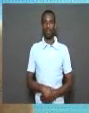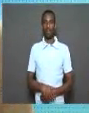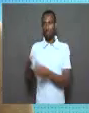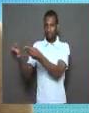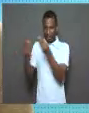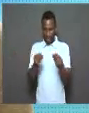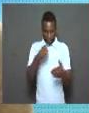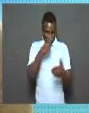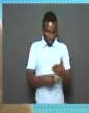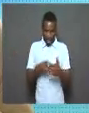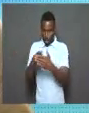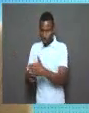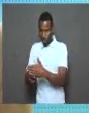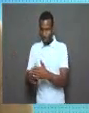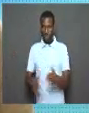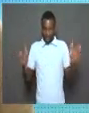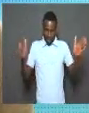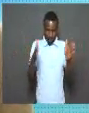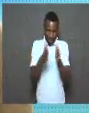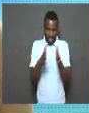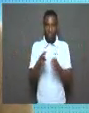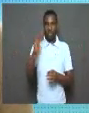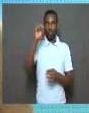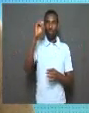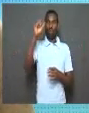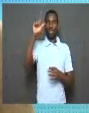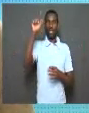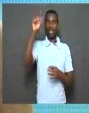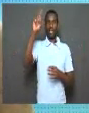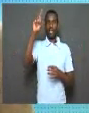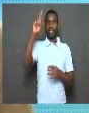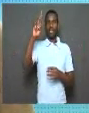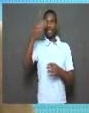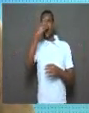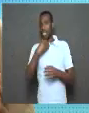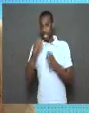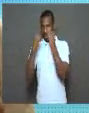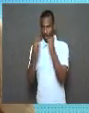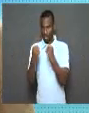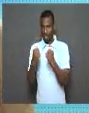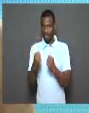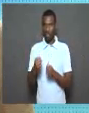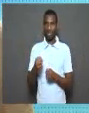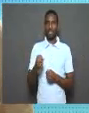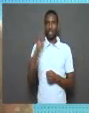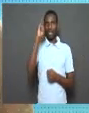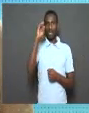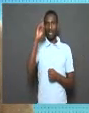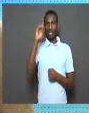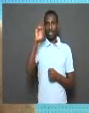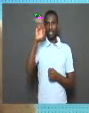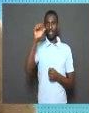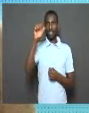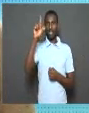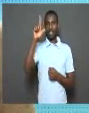Given the values for specific molar heat capacity for an ideal